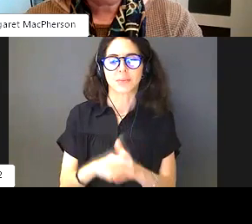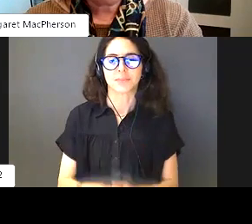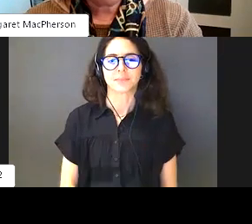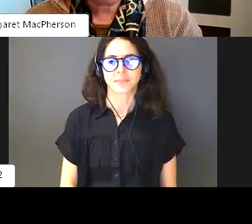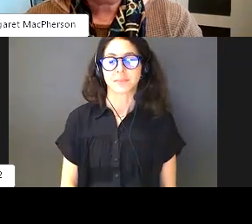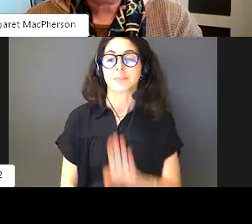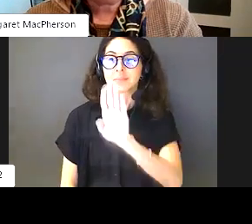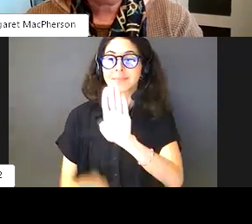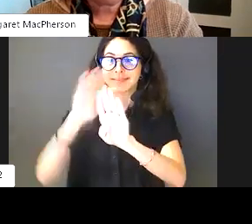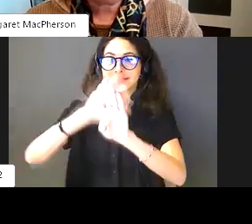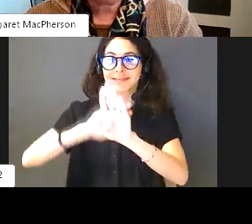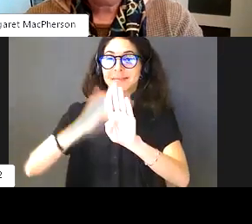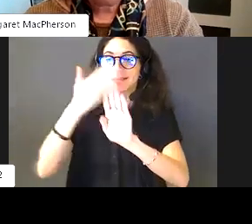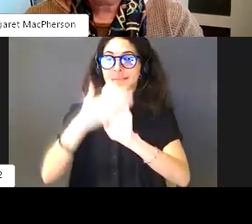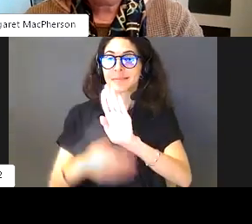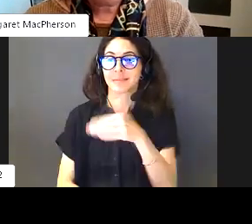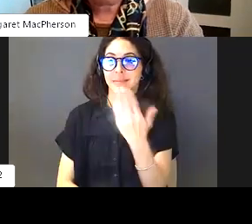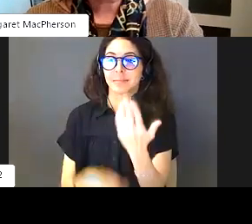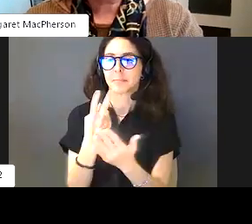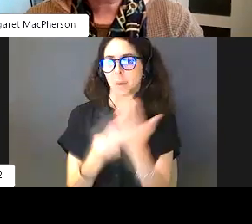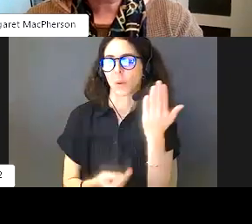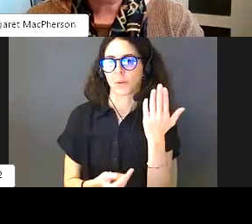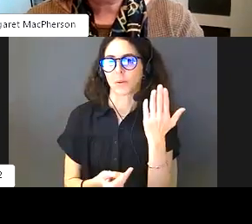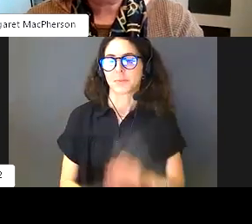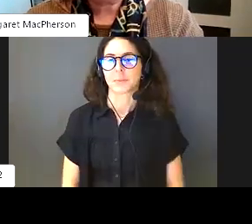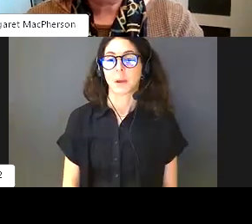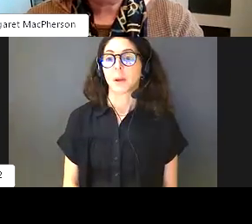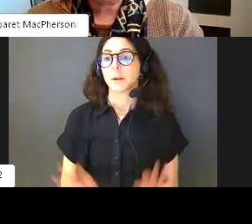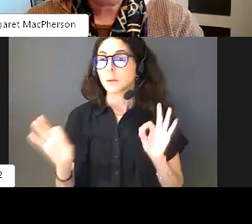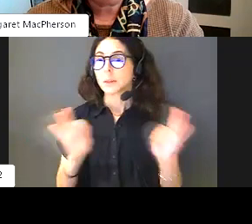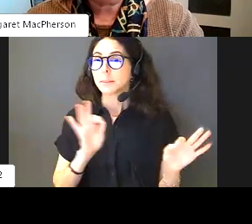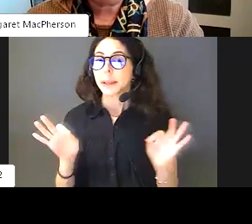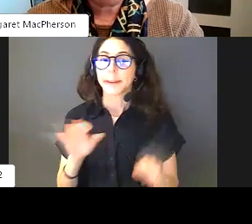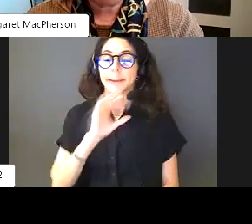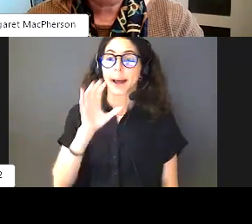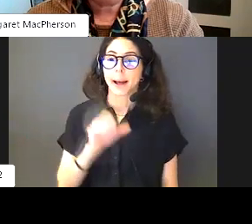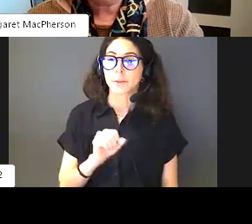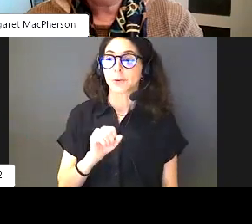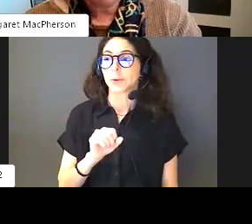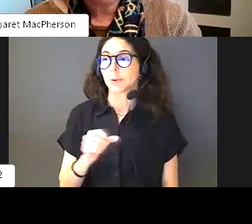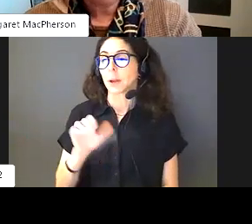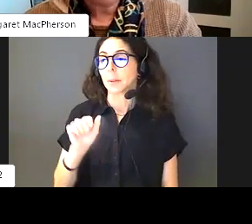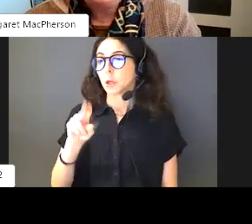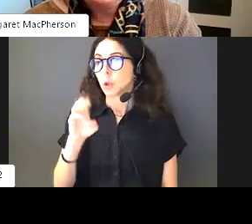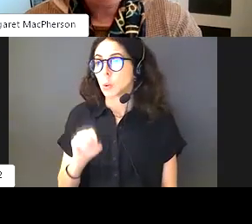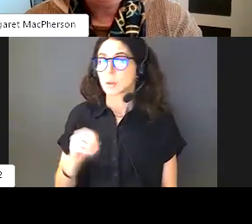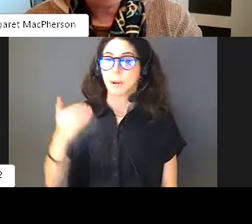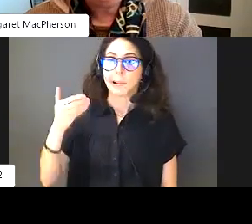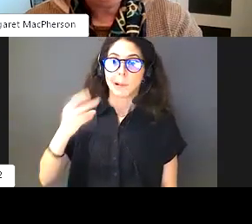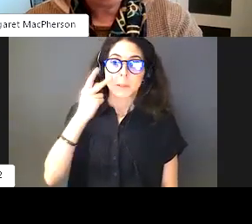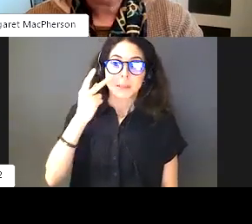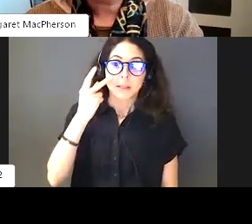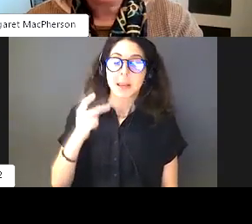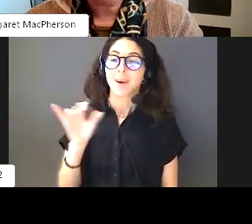you can talk about elder abuse, sort of the prevalence, and the issue about